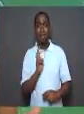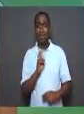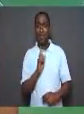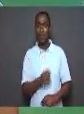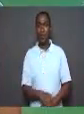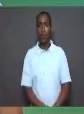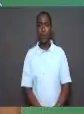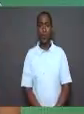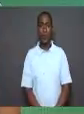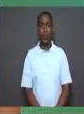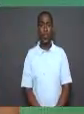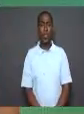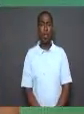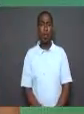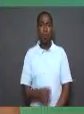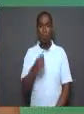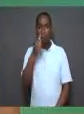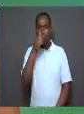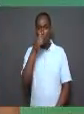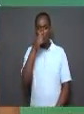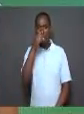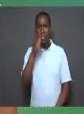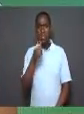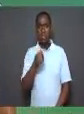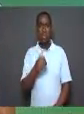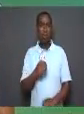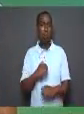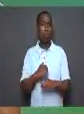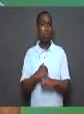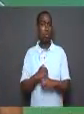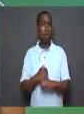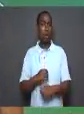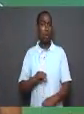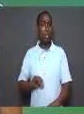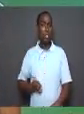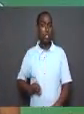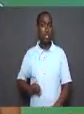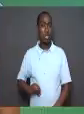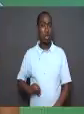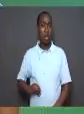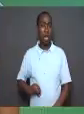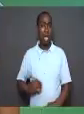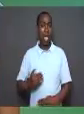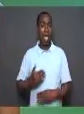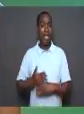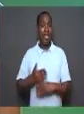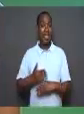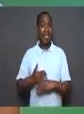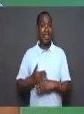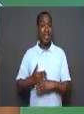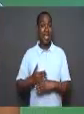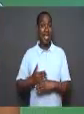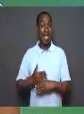The mucus protects the muscle walls of the stomach from being digested by